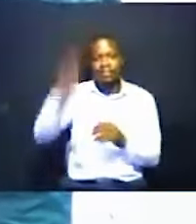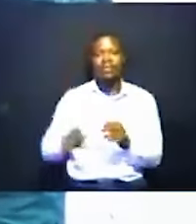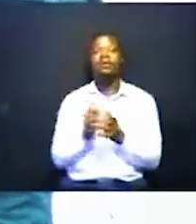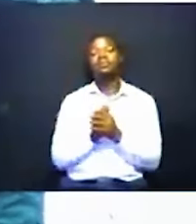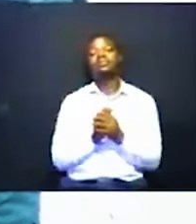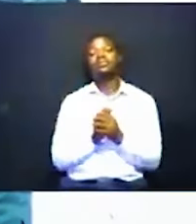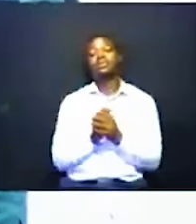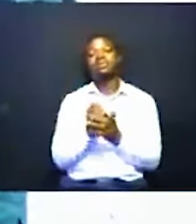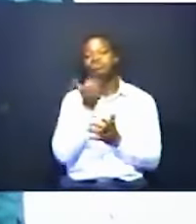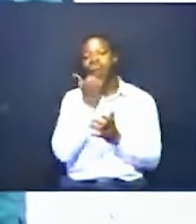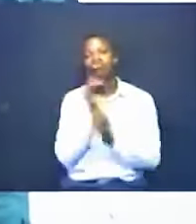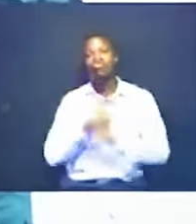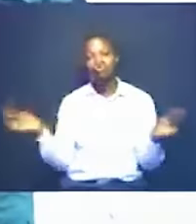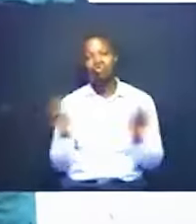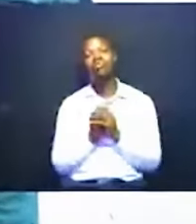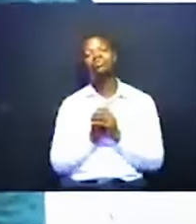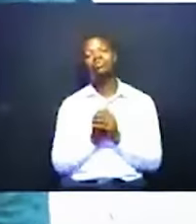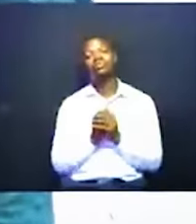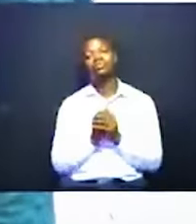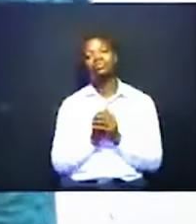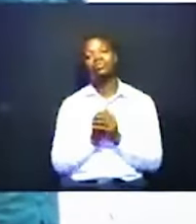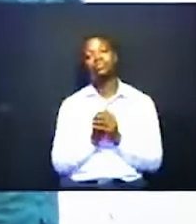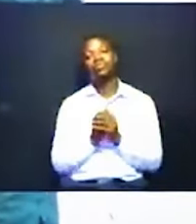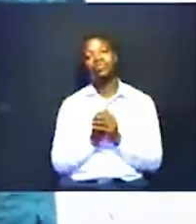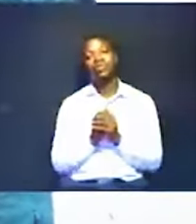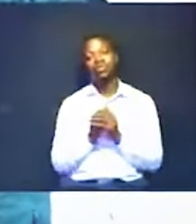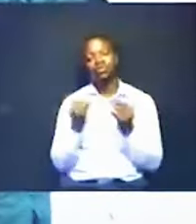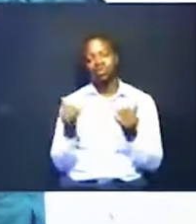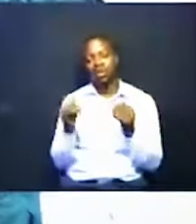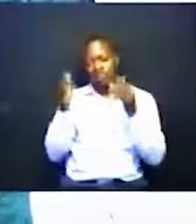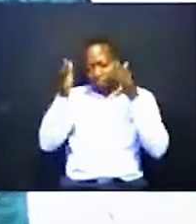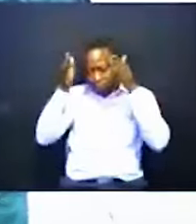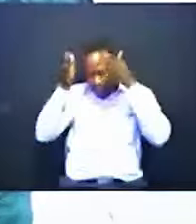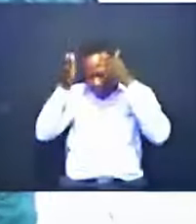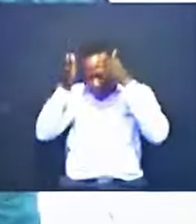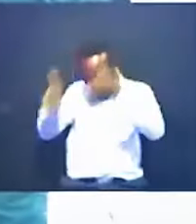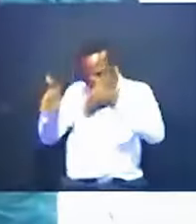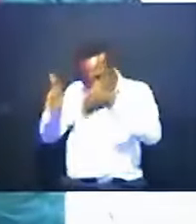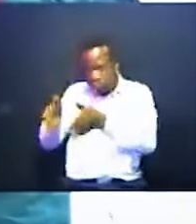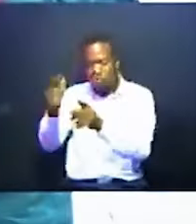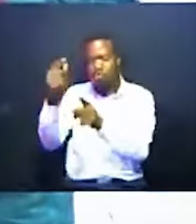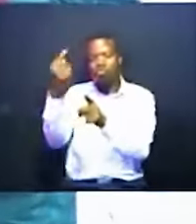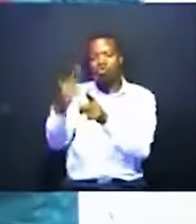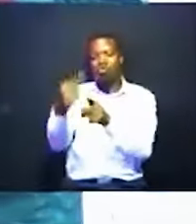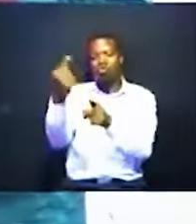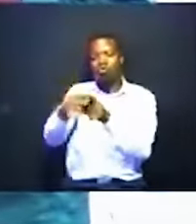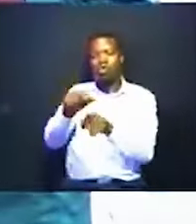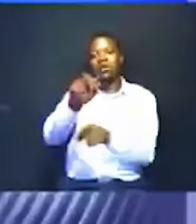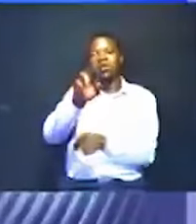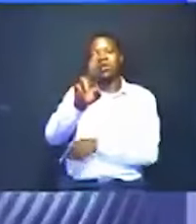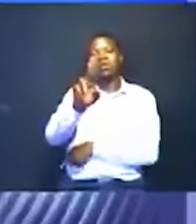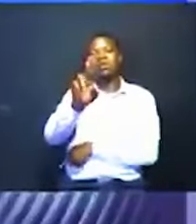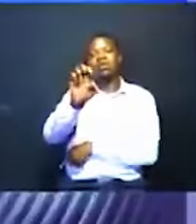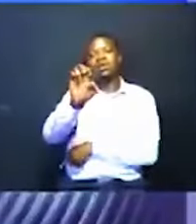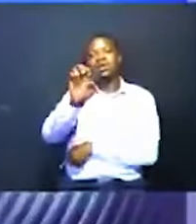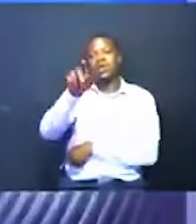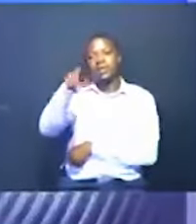repentance. Now, so I want to dwell on repentance a bit, so far as we being witnesses